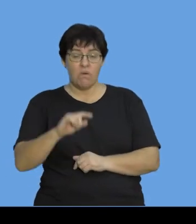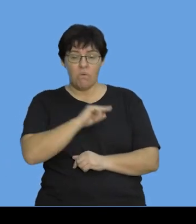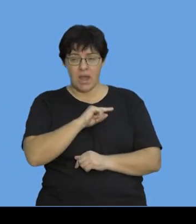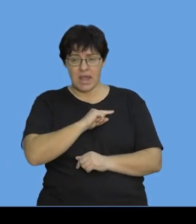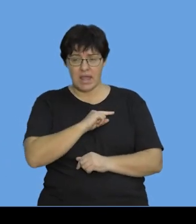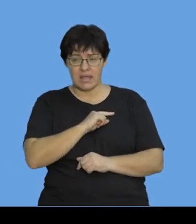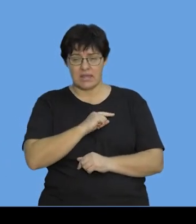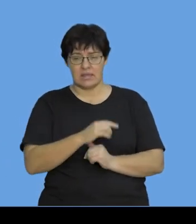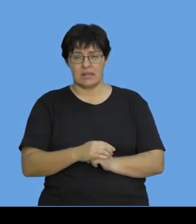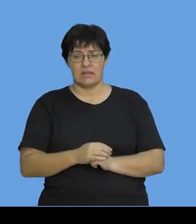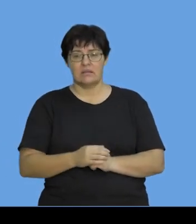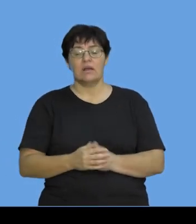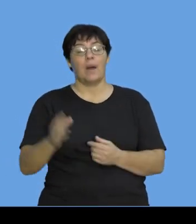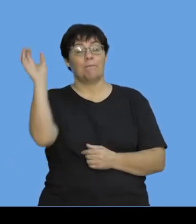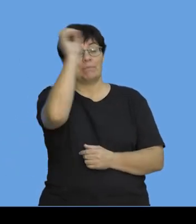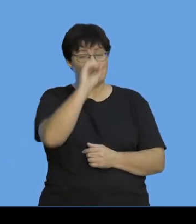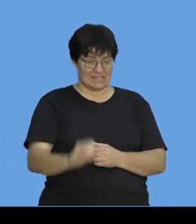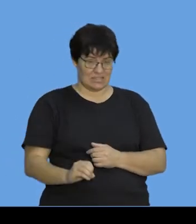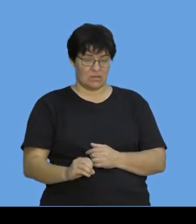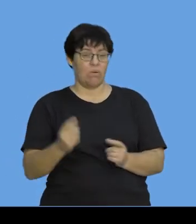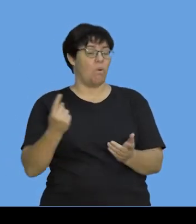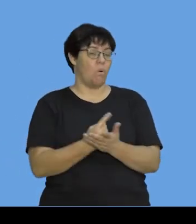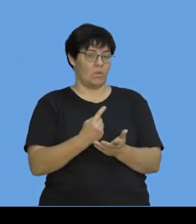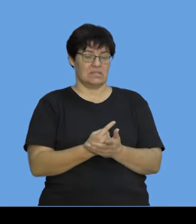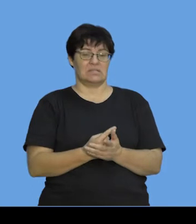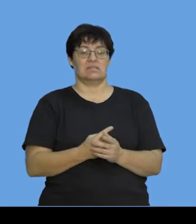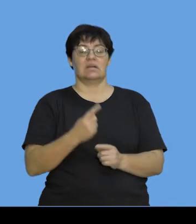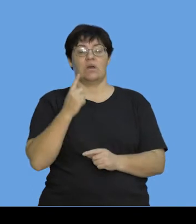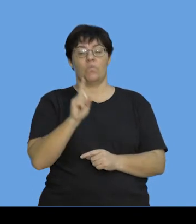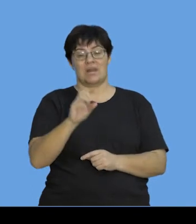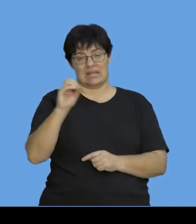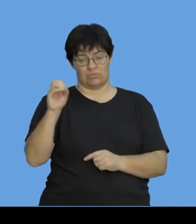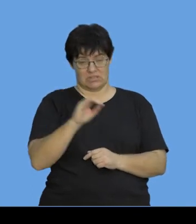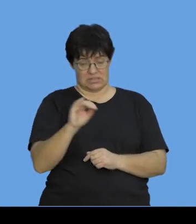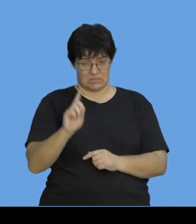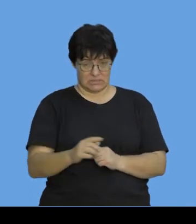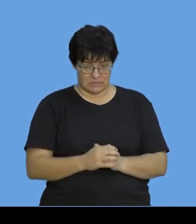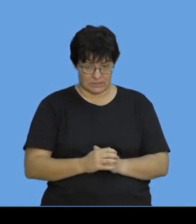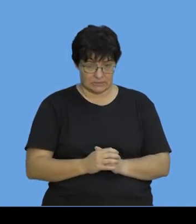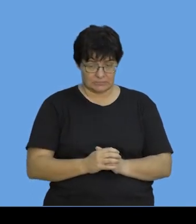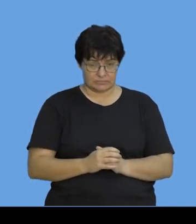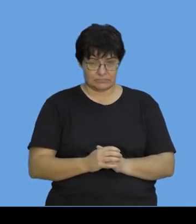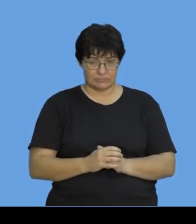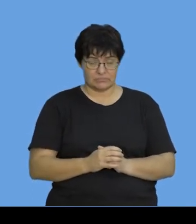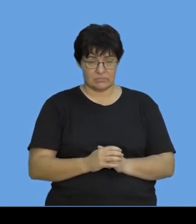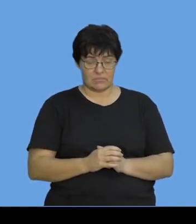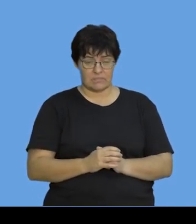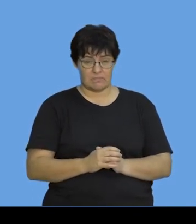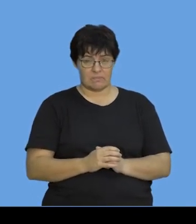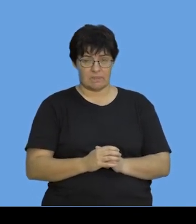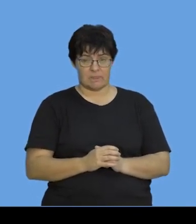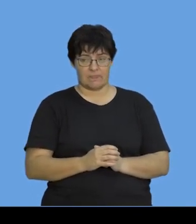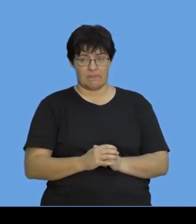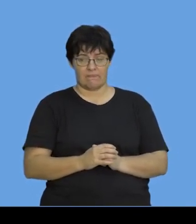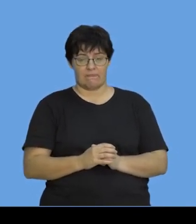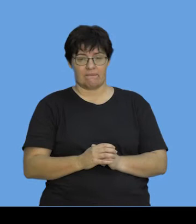anything that is expressed as a percentage is measured against 100%, okay? So actually the percentage